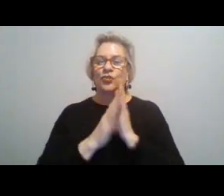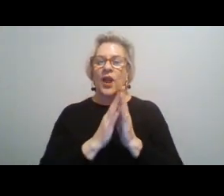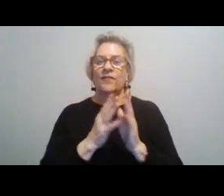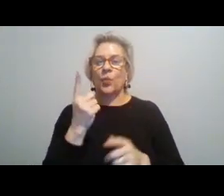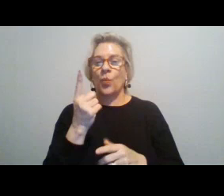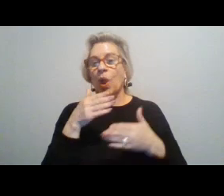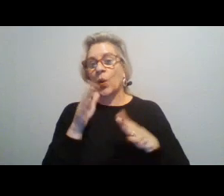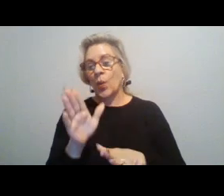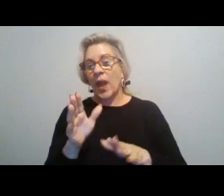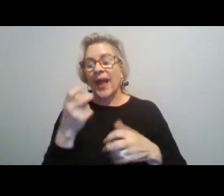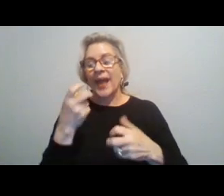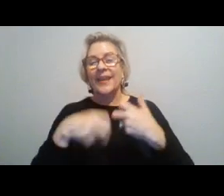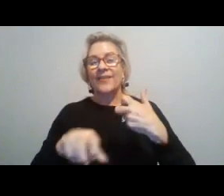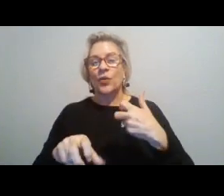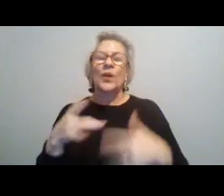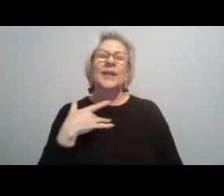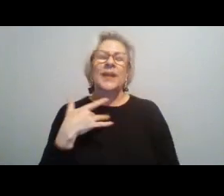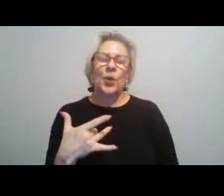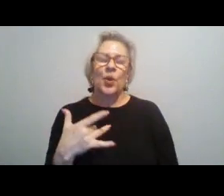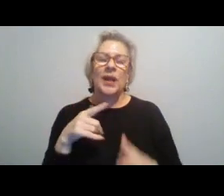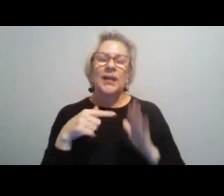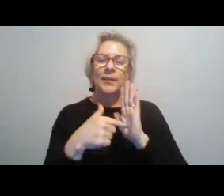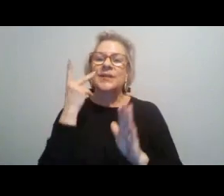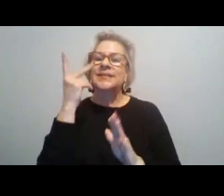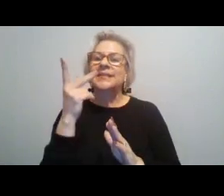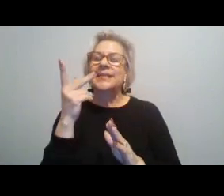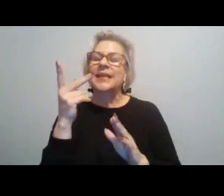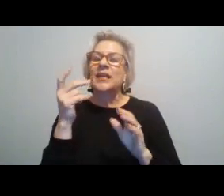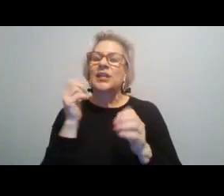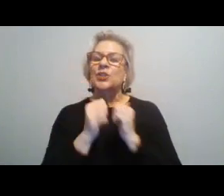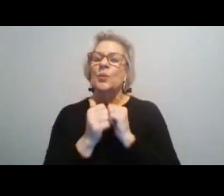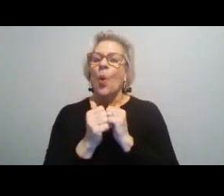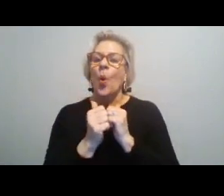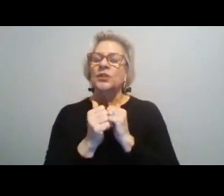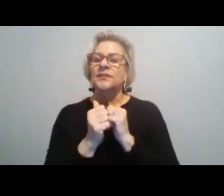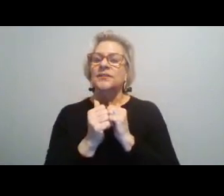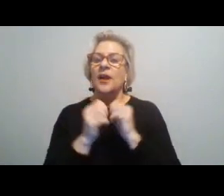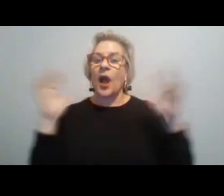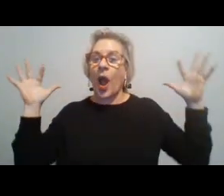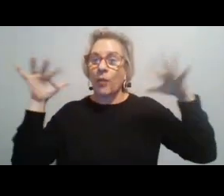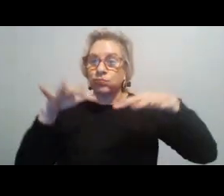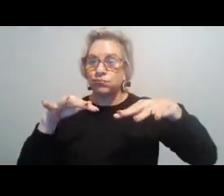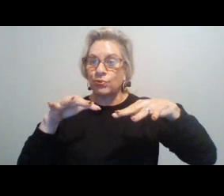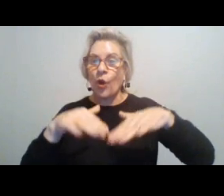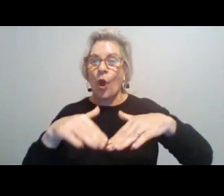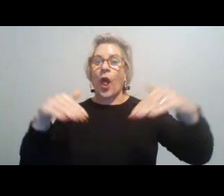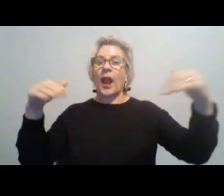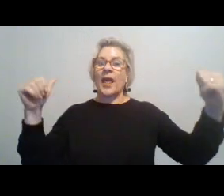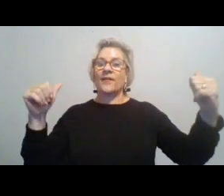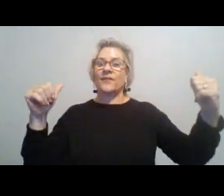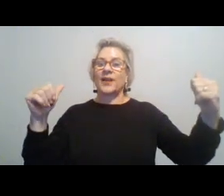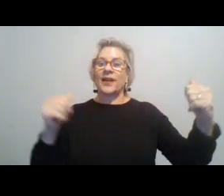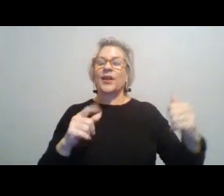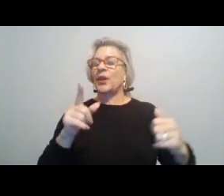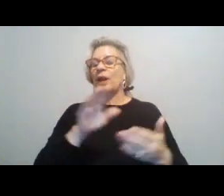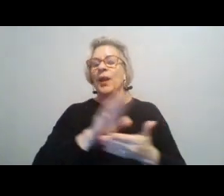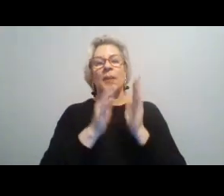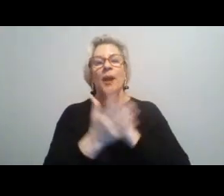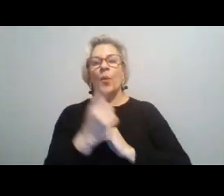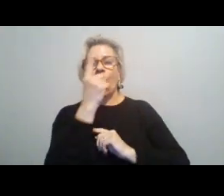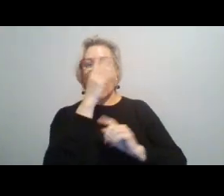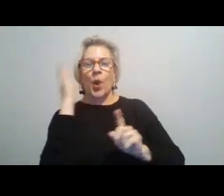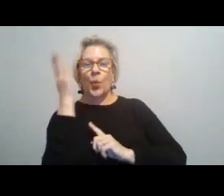A typical example of that would be things that you see at sports stadiums when they let out, where two-way traffic now becomes one-way traffic, and they're pushing